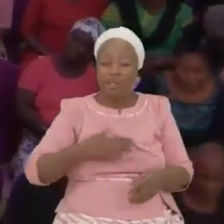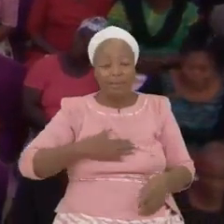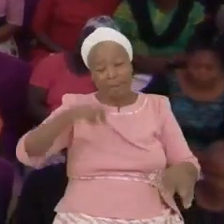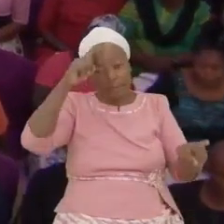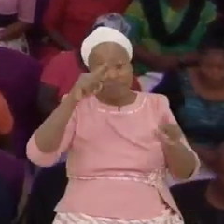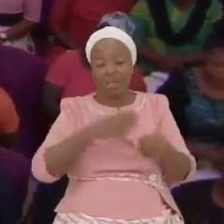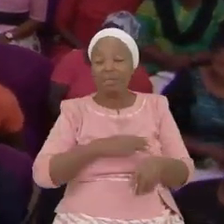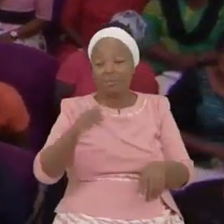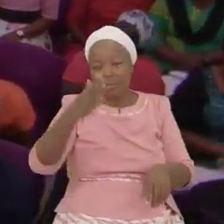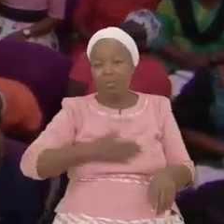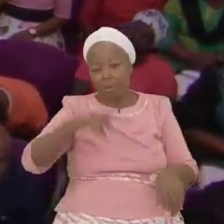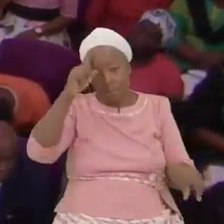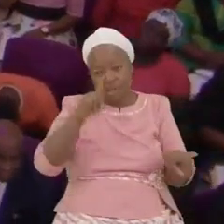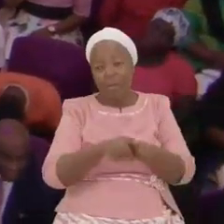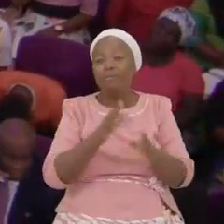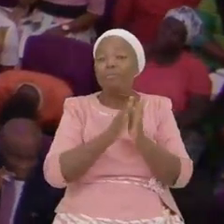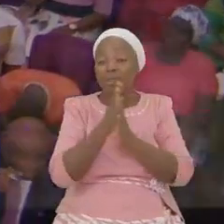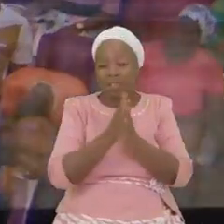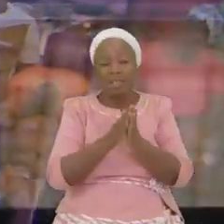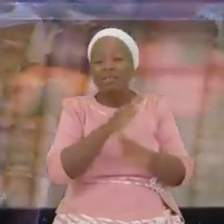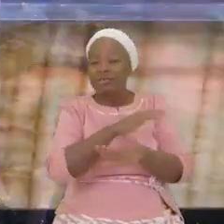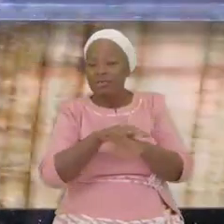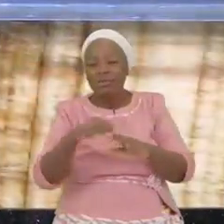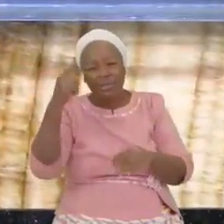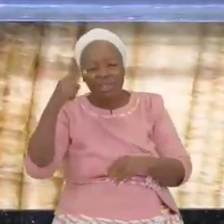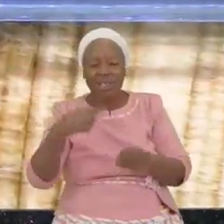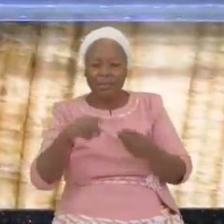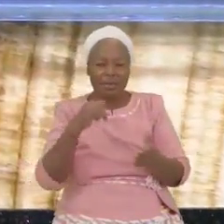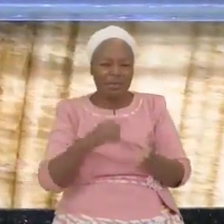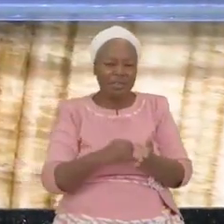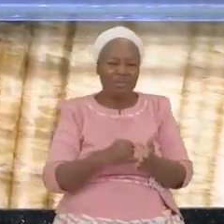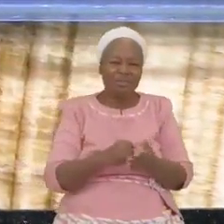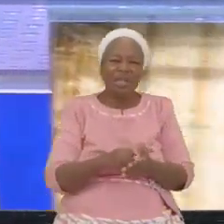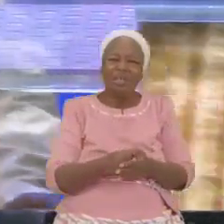think too much about that. It will clear.